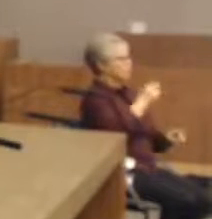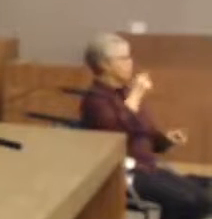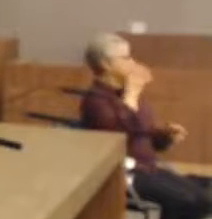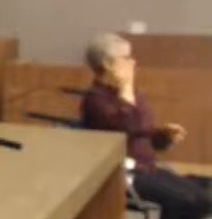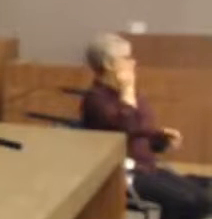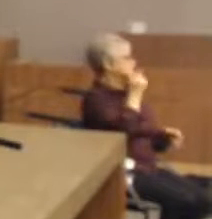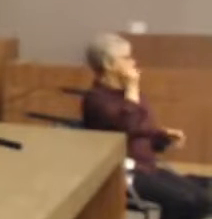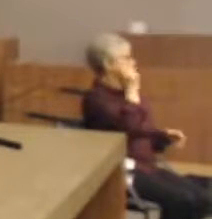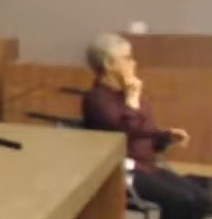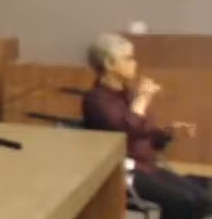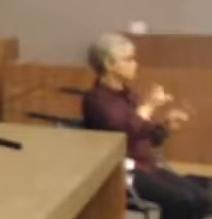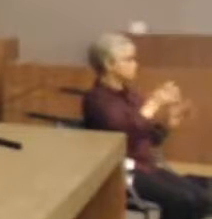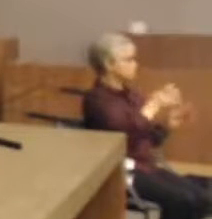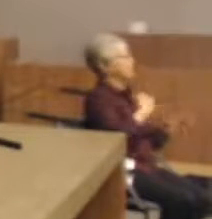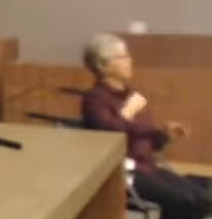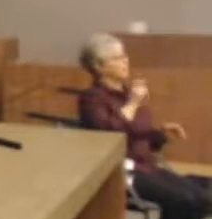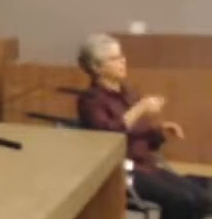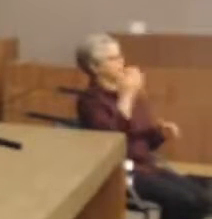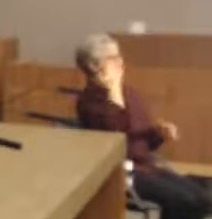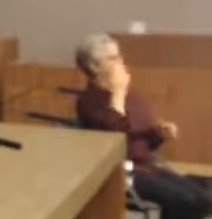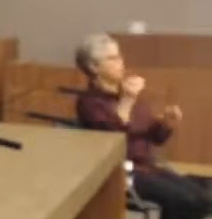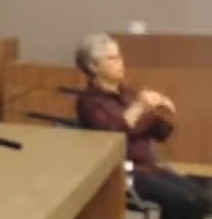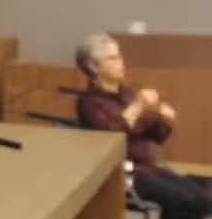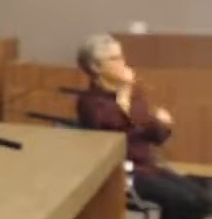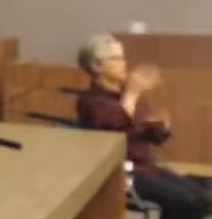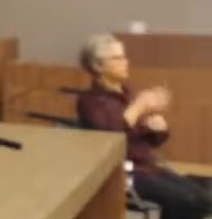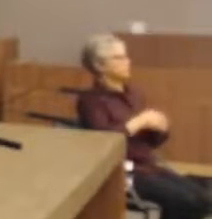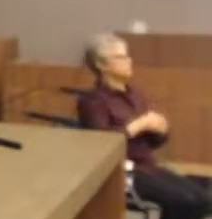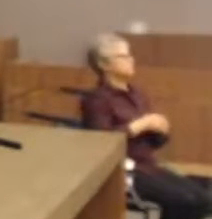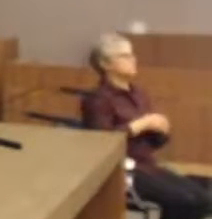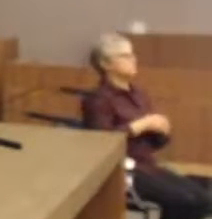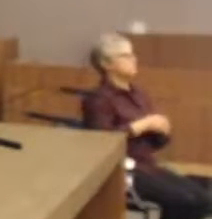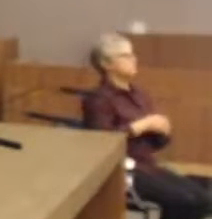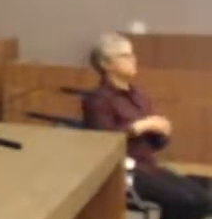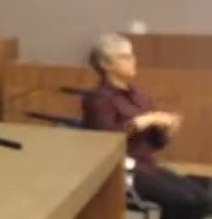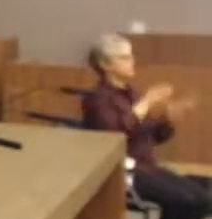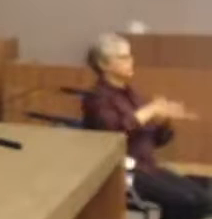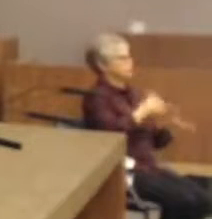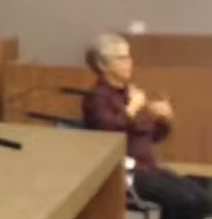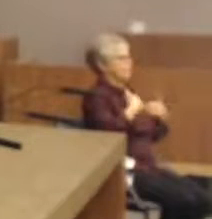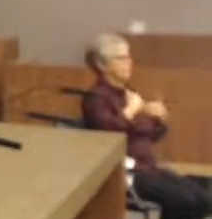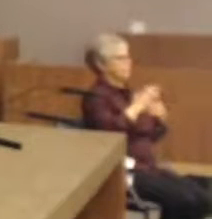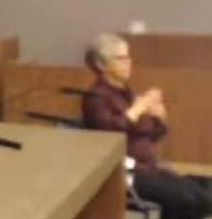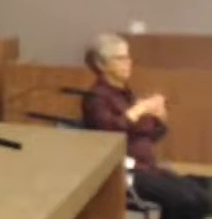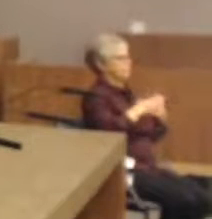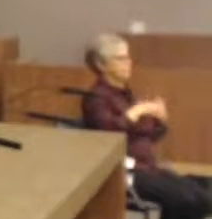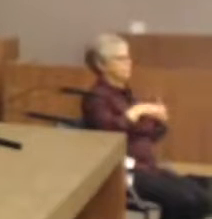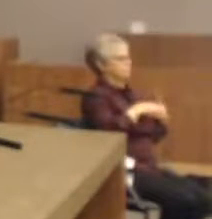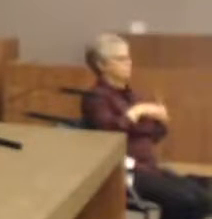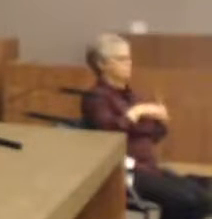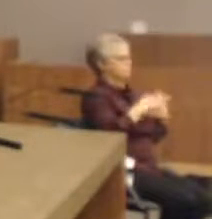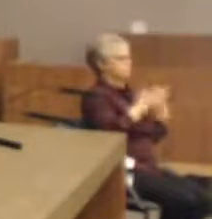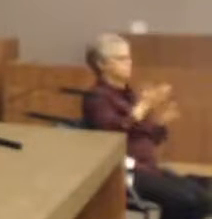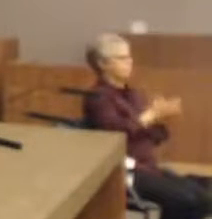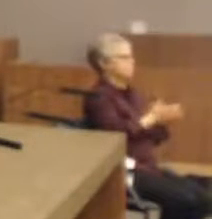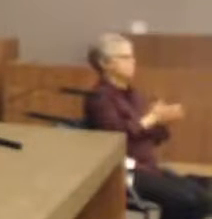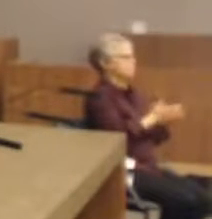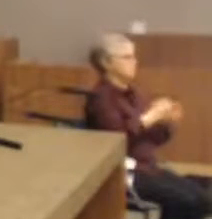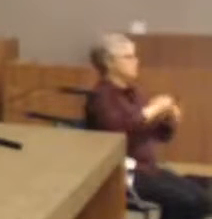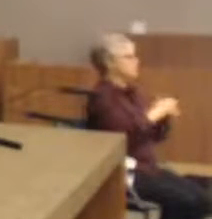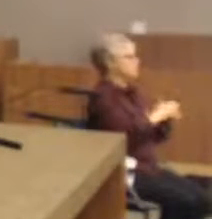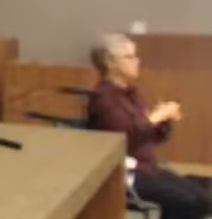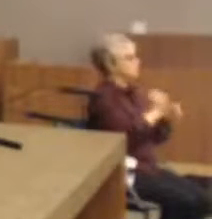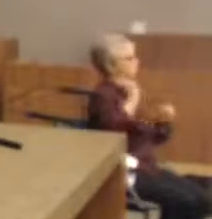that she had her own childhood trauma that's stemming from. So yeah, so she's probably had some underlying issue for a long